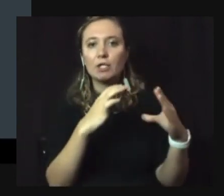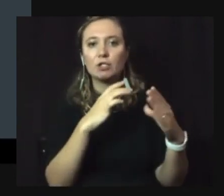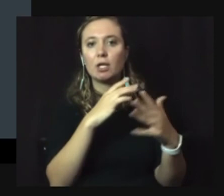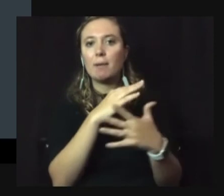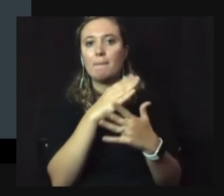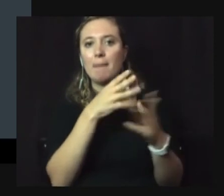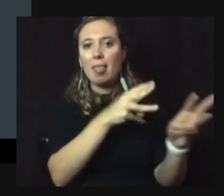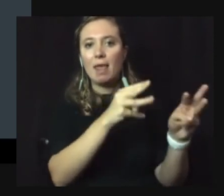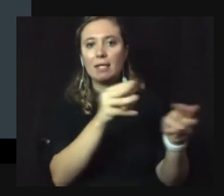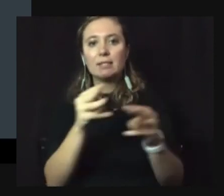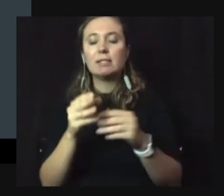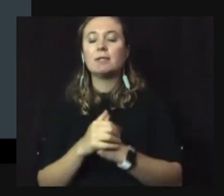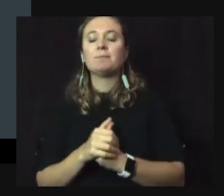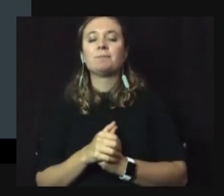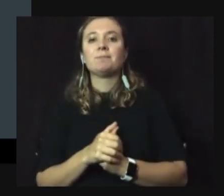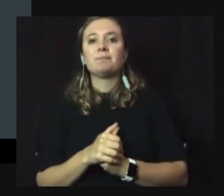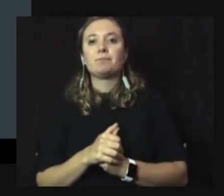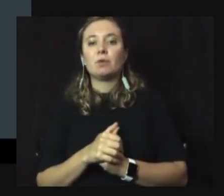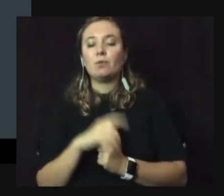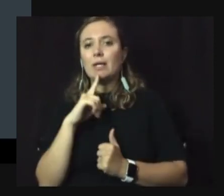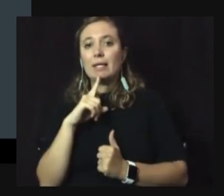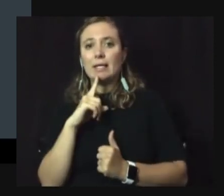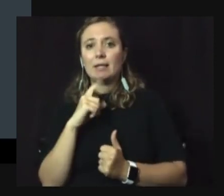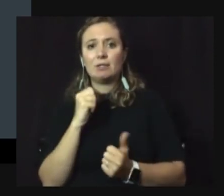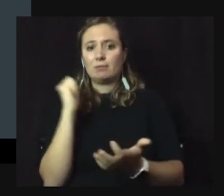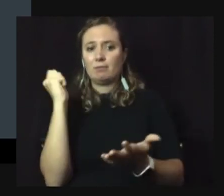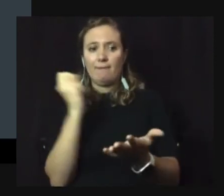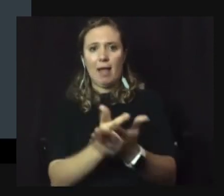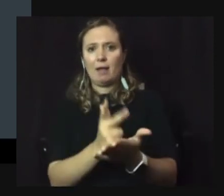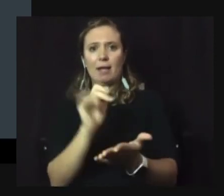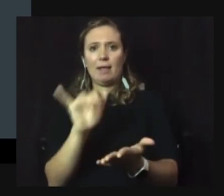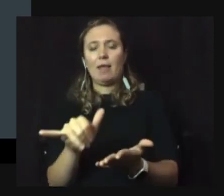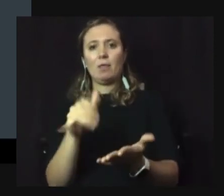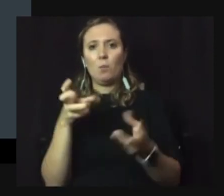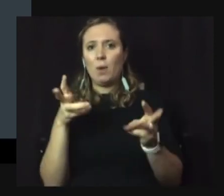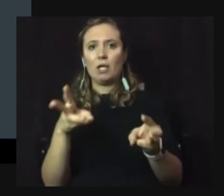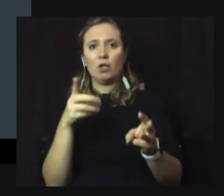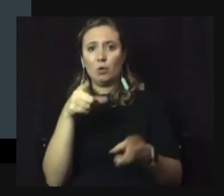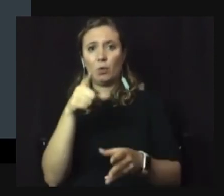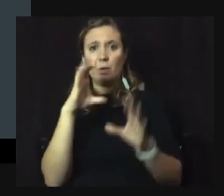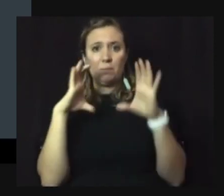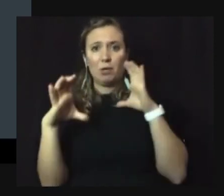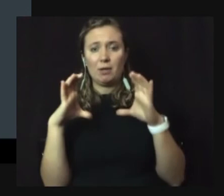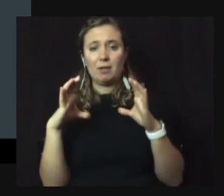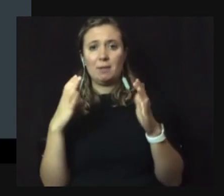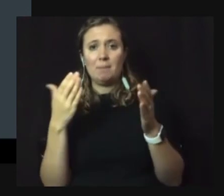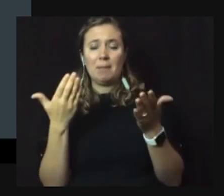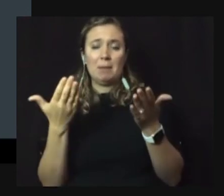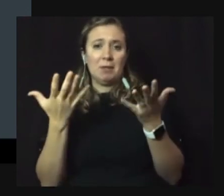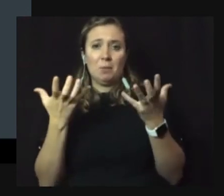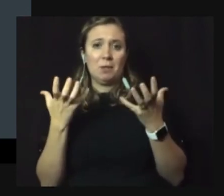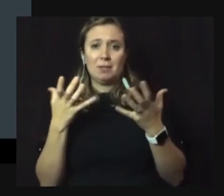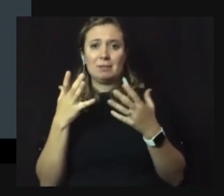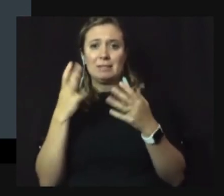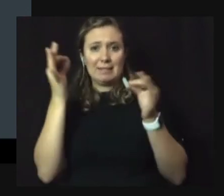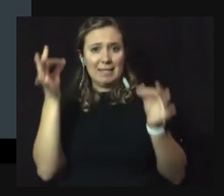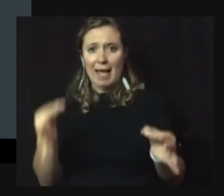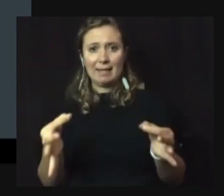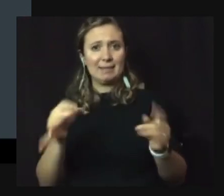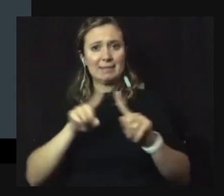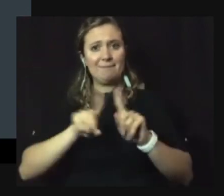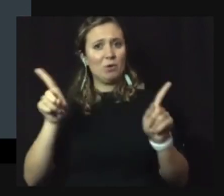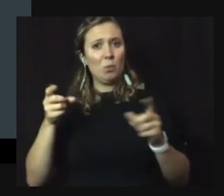all the things. Validate the ways that you communicate, and you might want to pick something different. Validating